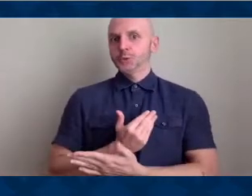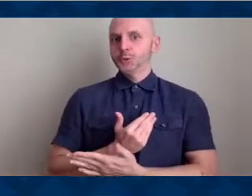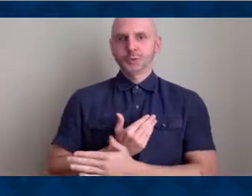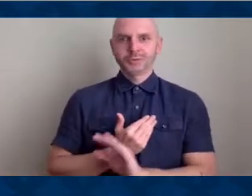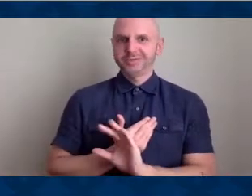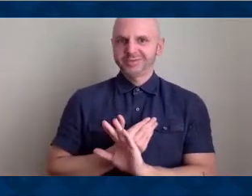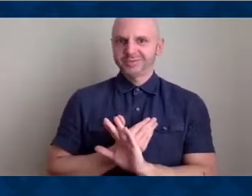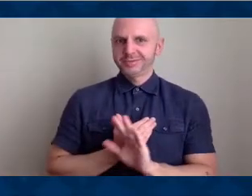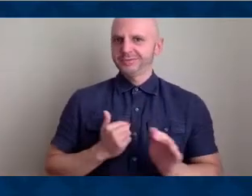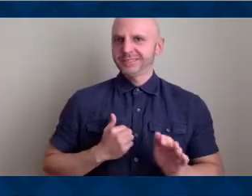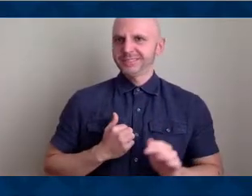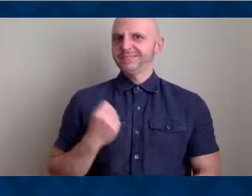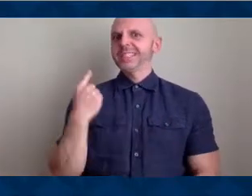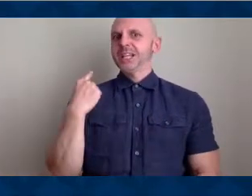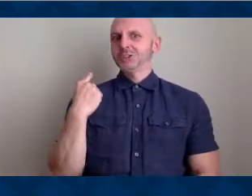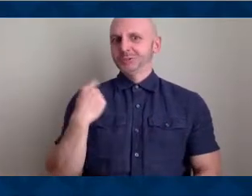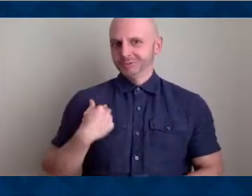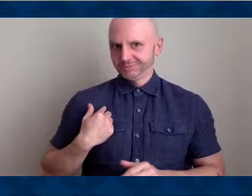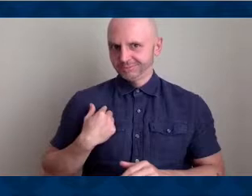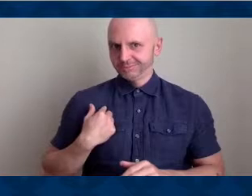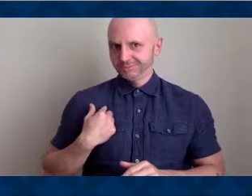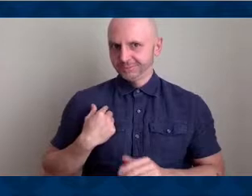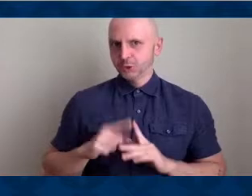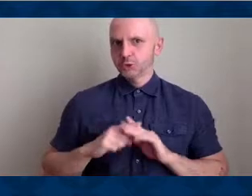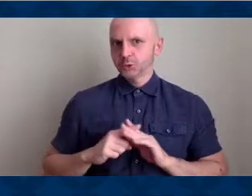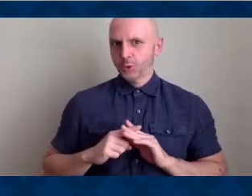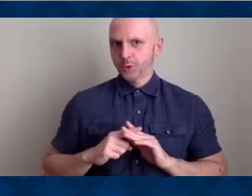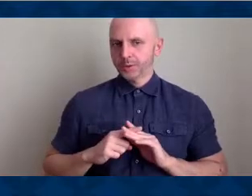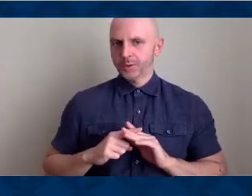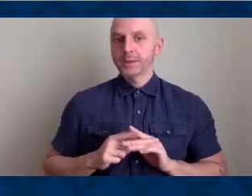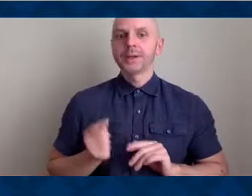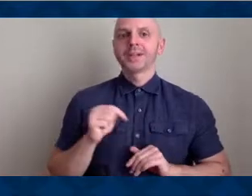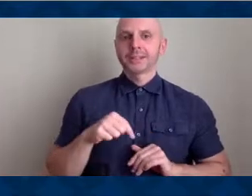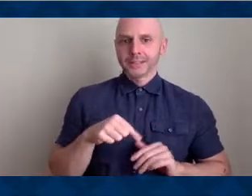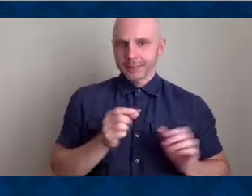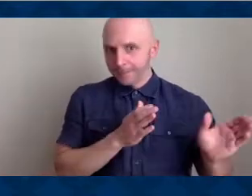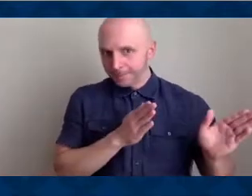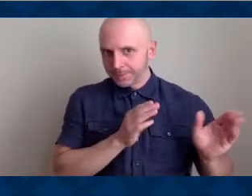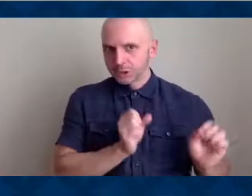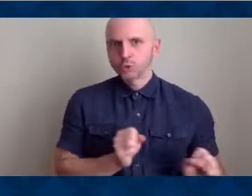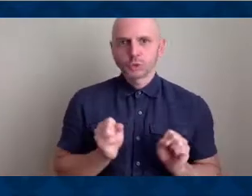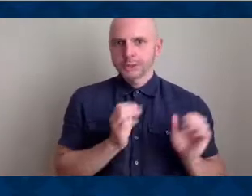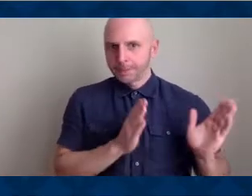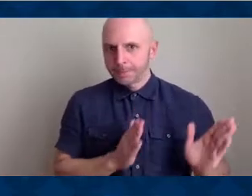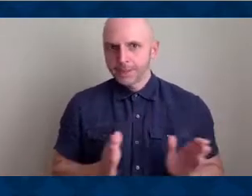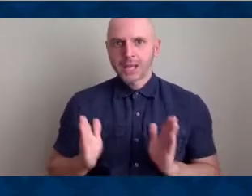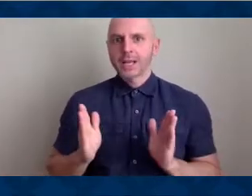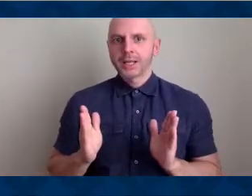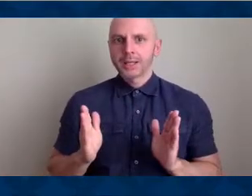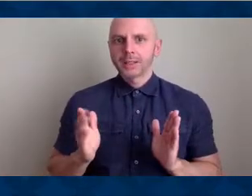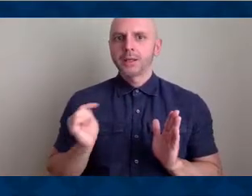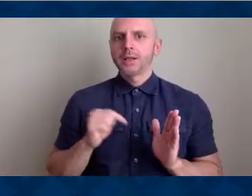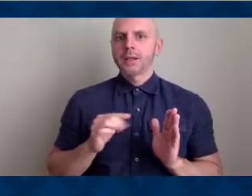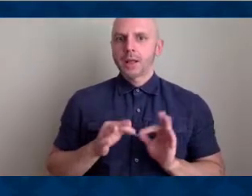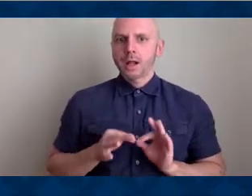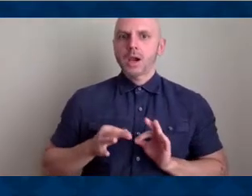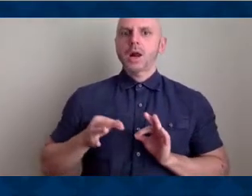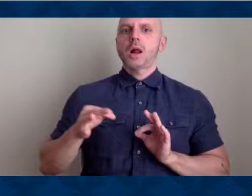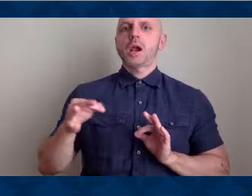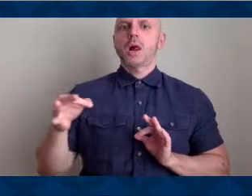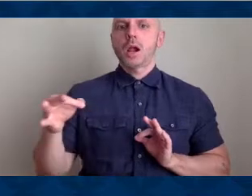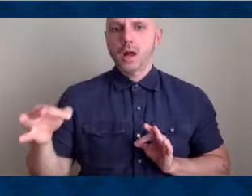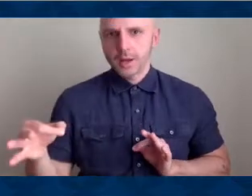year now, but our strategic planning process was delayed, like almost everything else, by the pandemic.